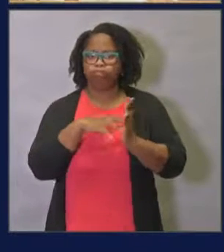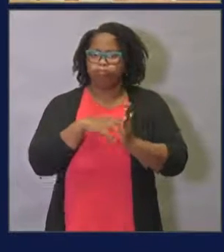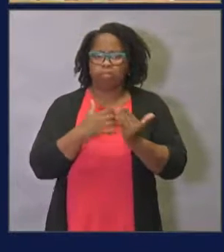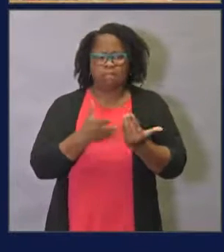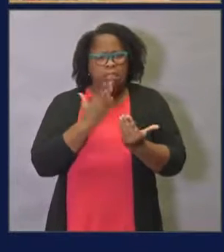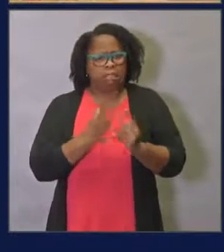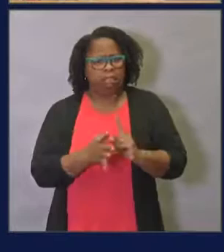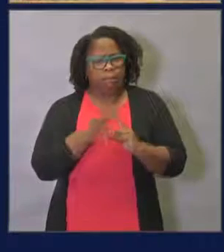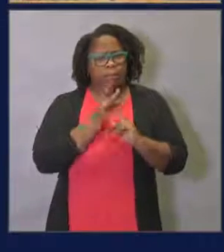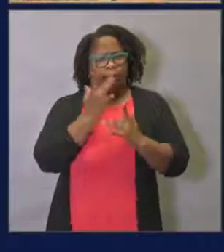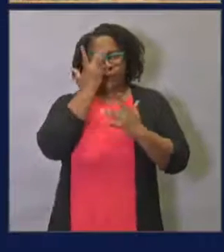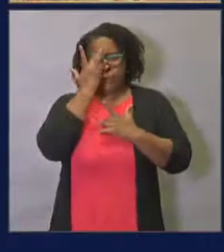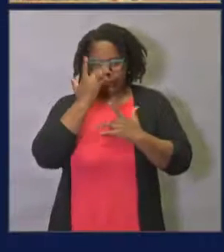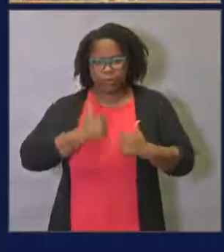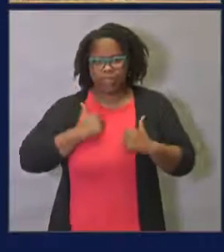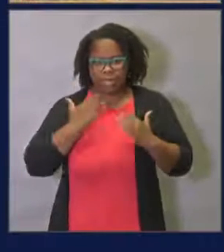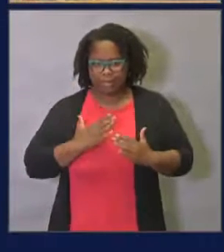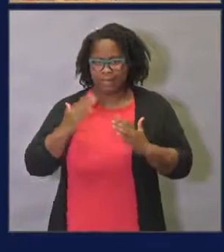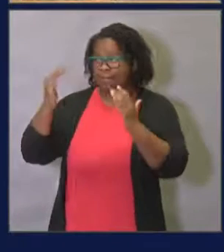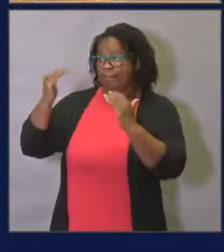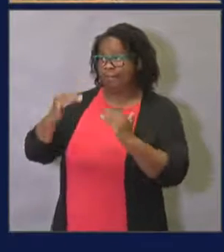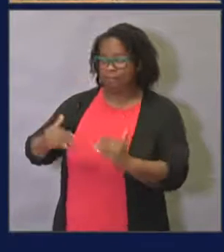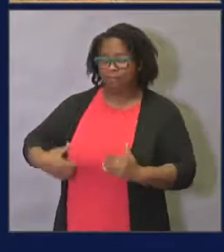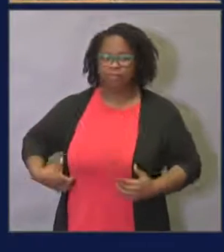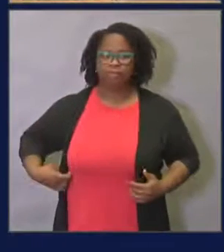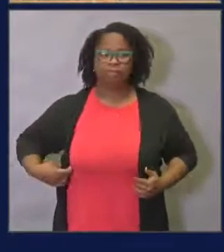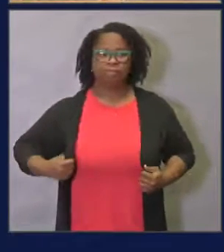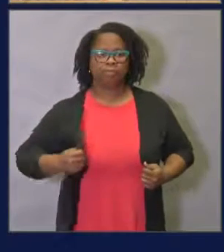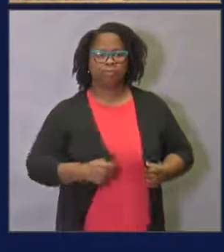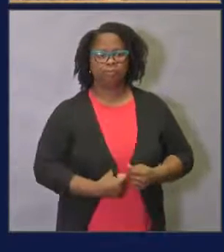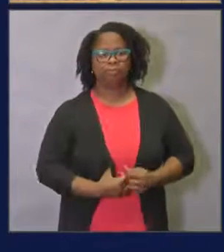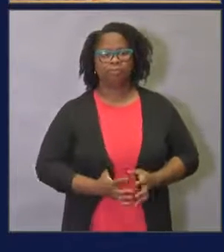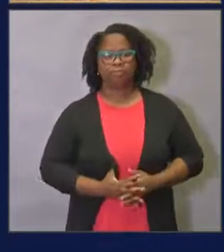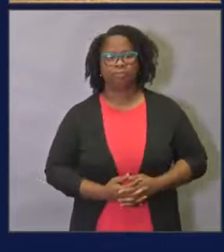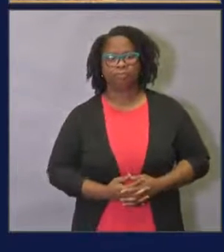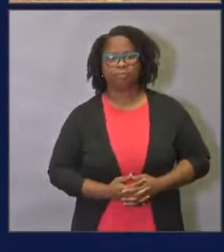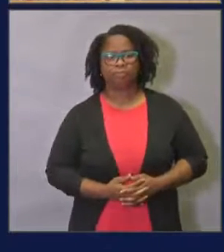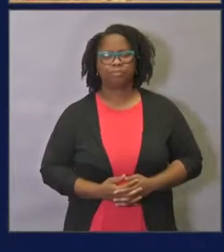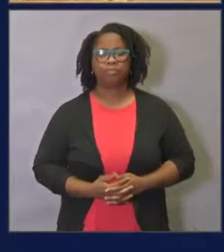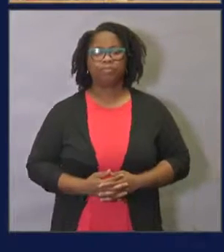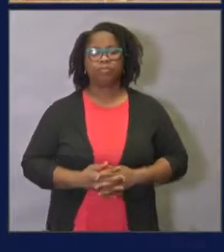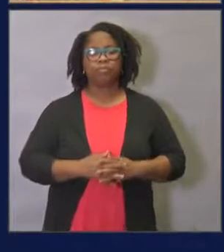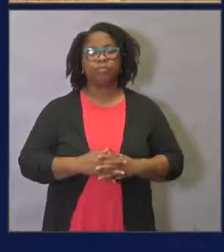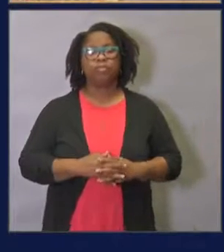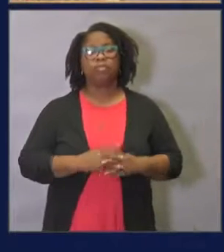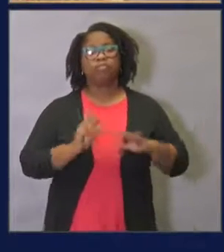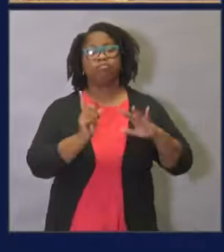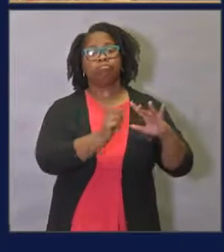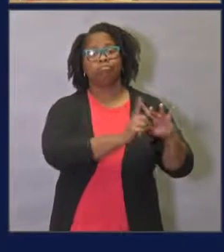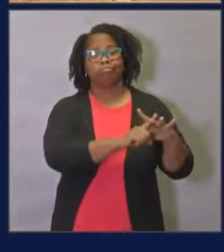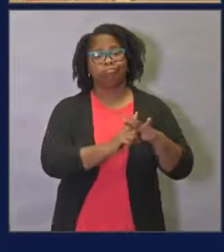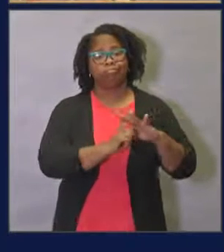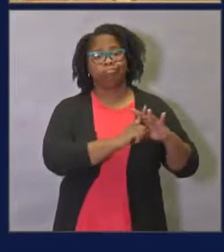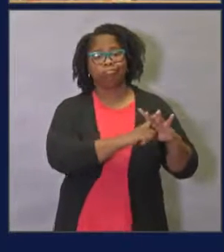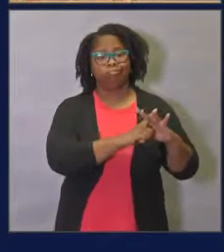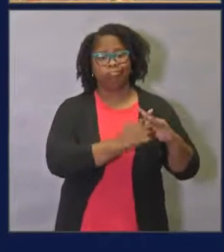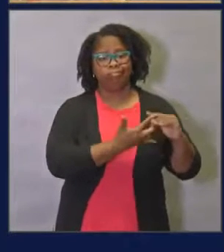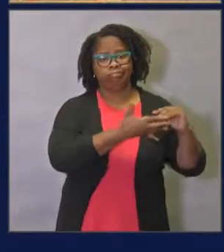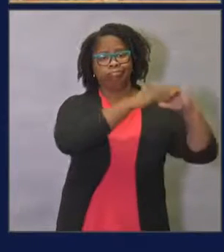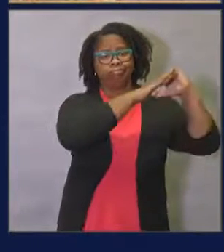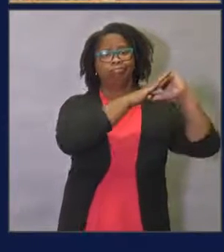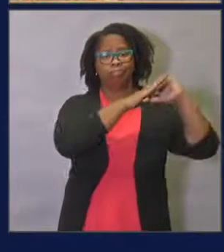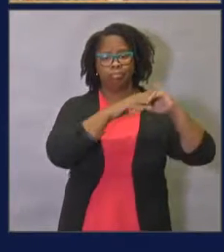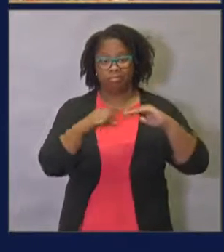Next slide. This slide shows the relationship between increases in cases to increases in hospitalizations